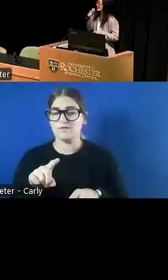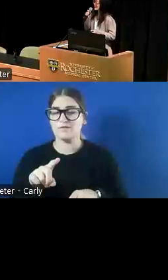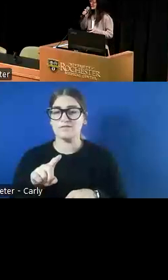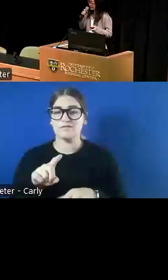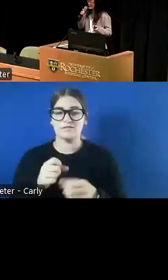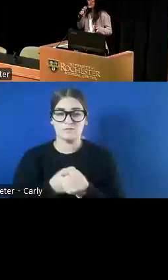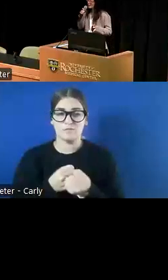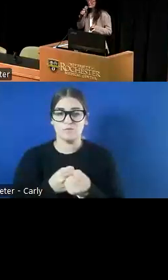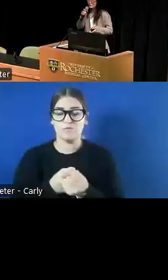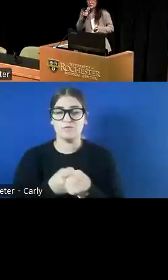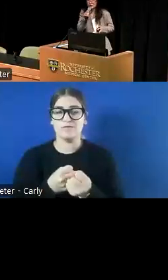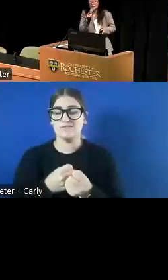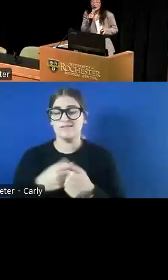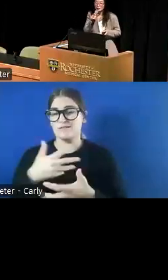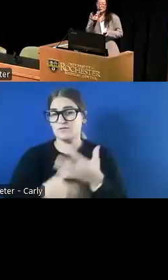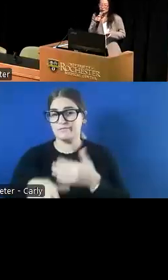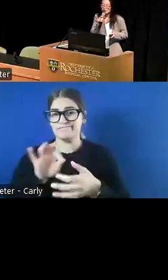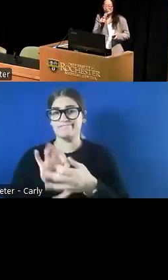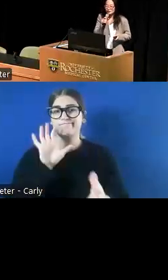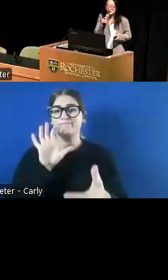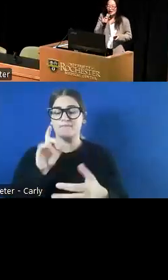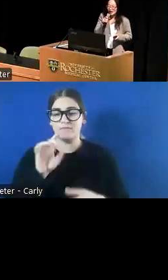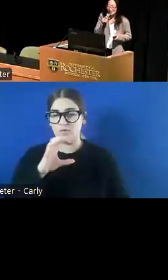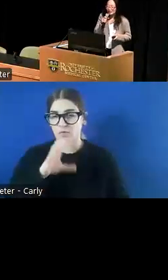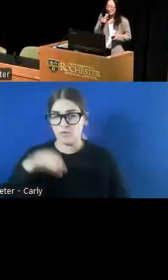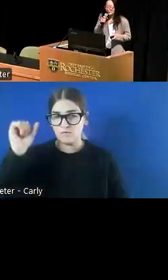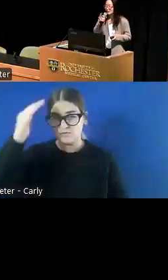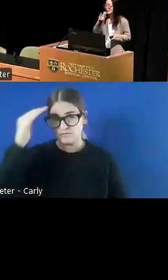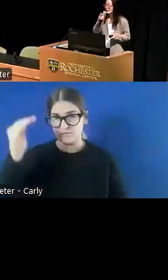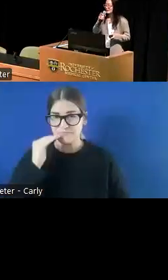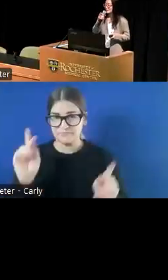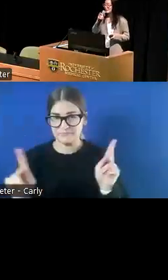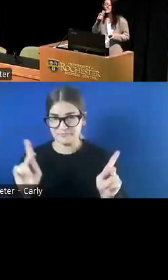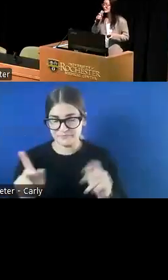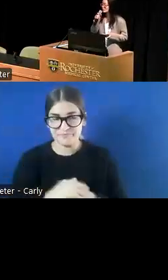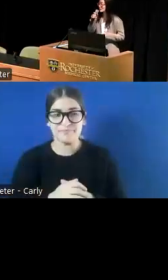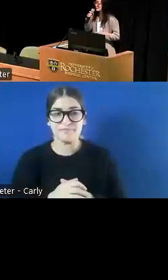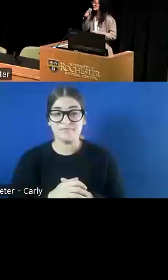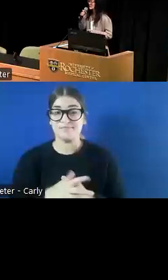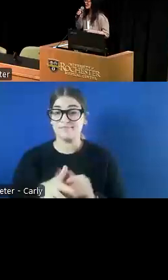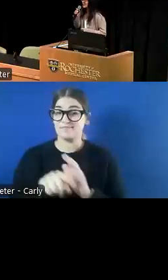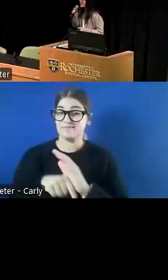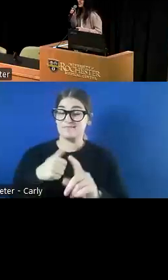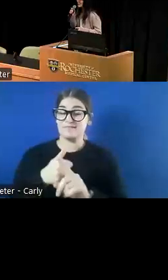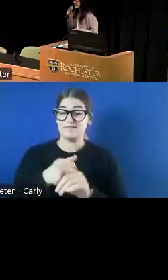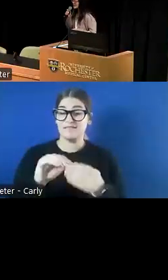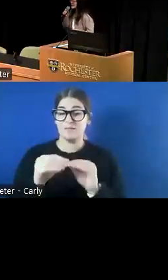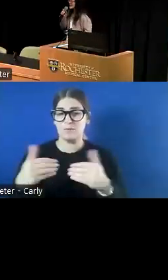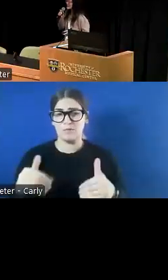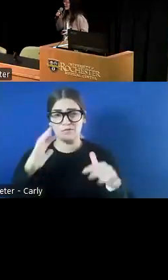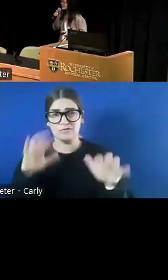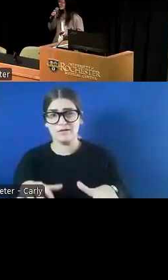social disconnection reported among the older adults. And the suicide rates among Koreans are pretty startling. I know